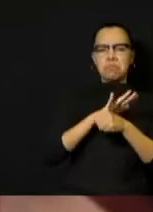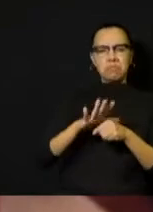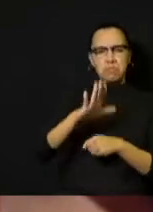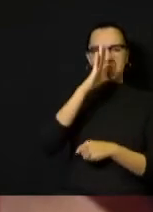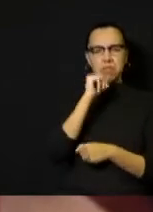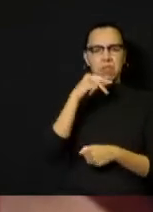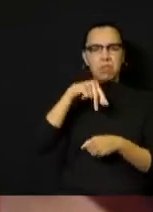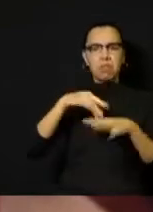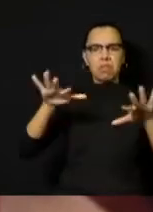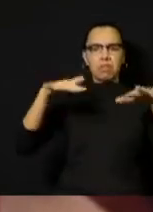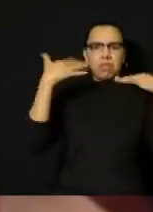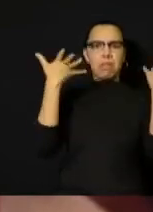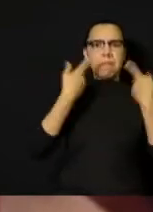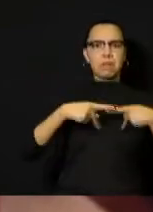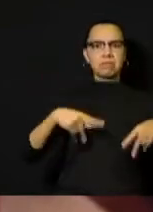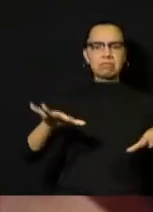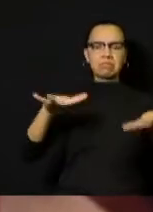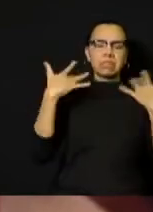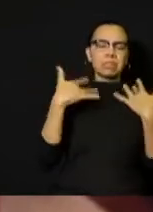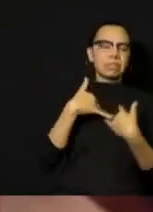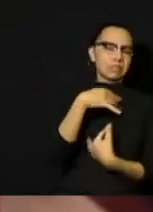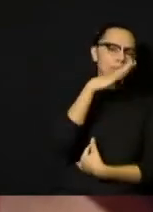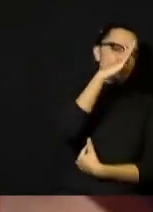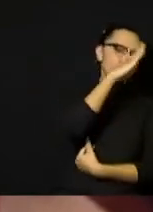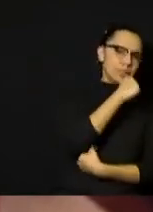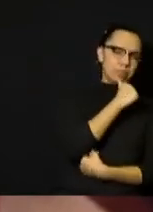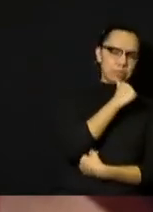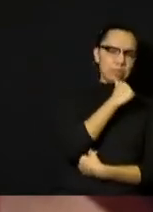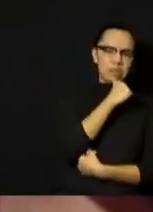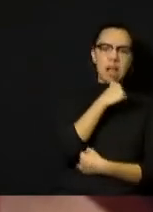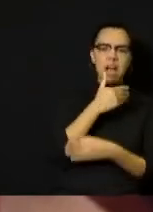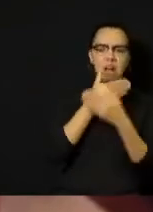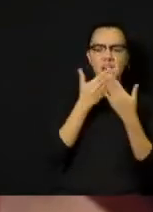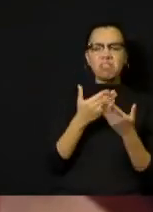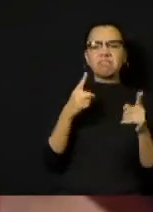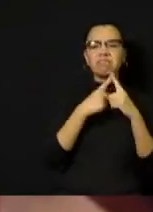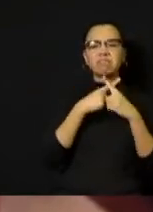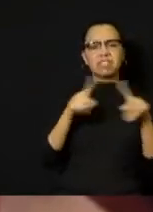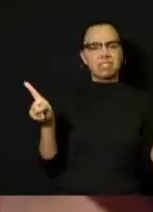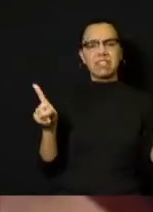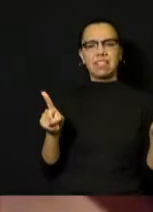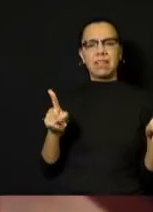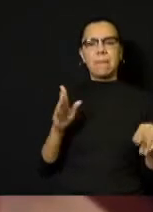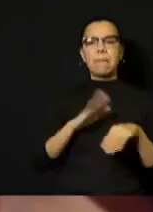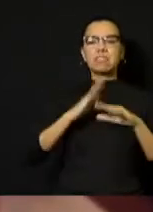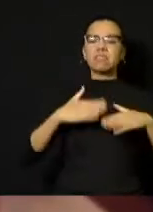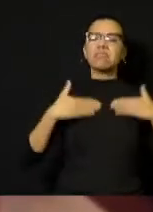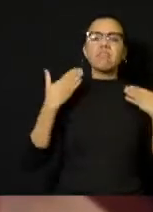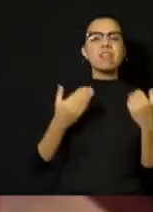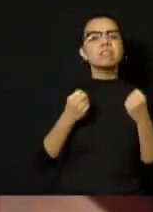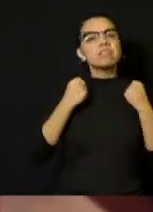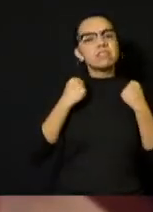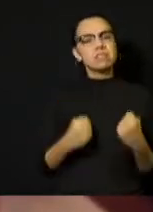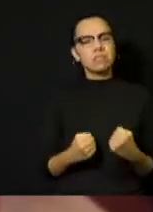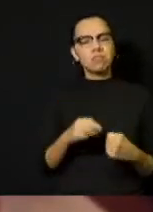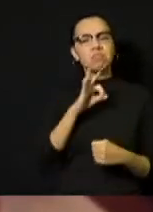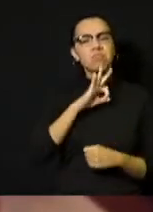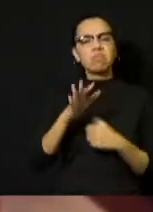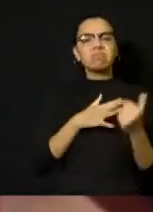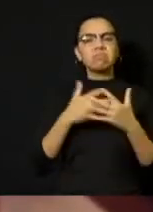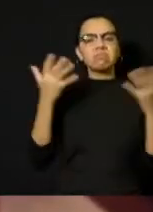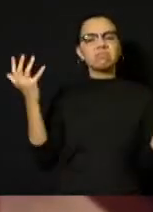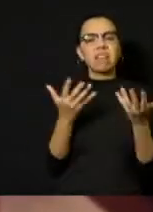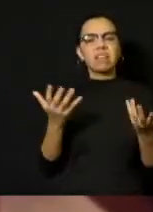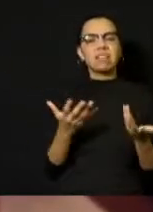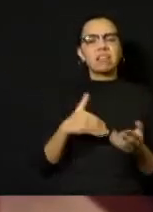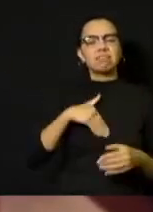no way I could be in front of in a stage in front of people. A lot of people that has changed self-confidence,